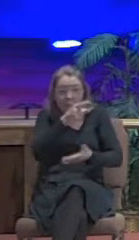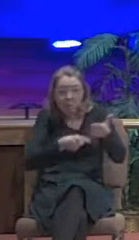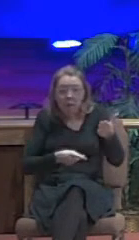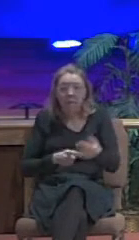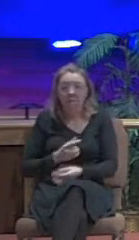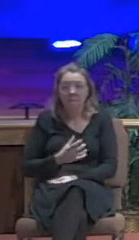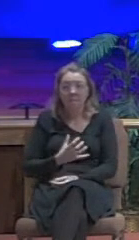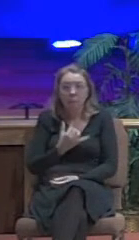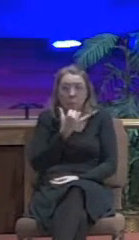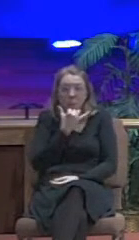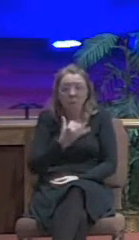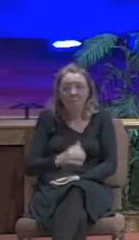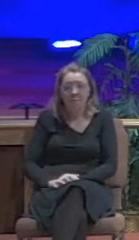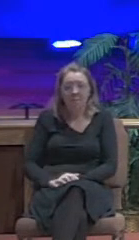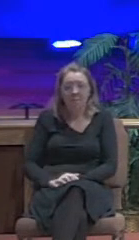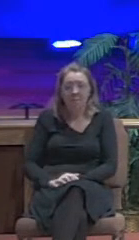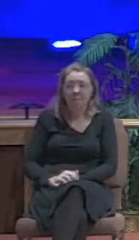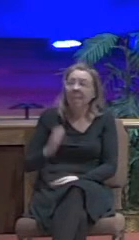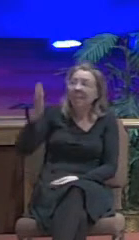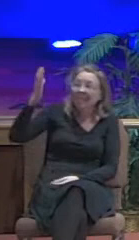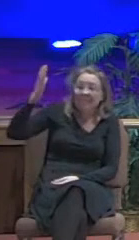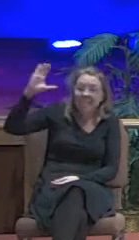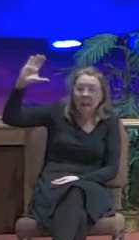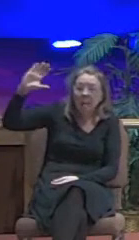It's God's way, not your way.